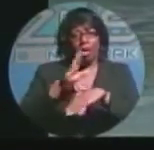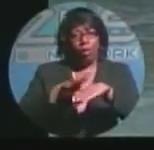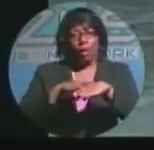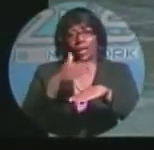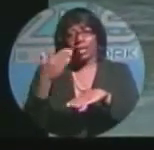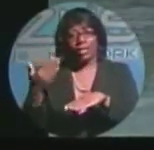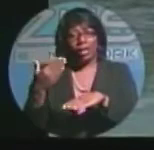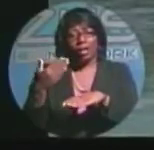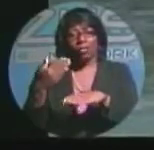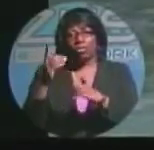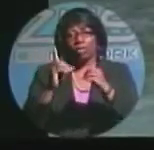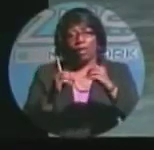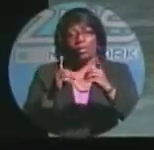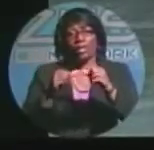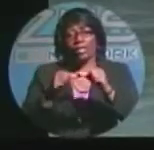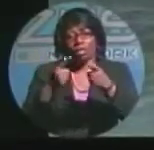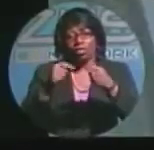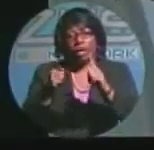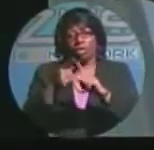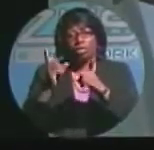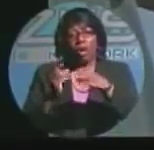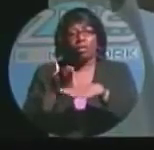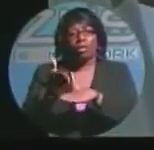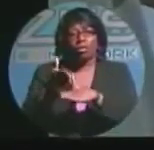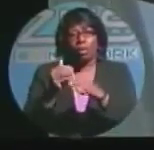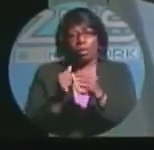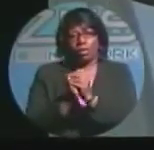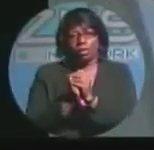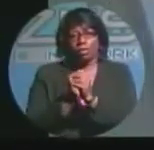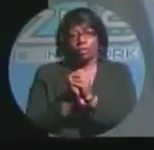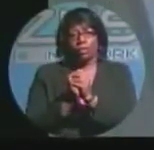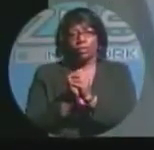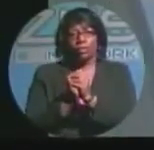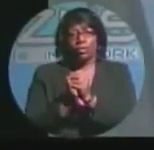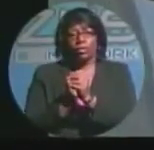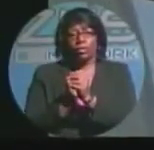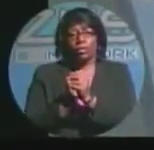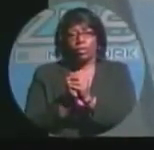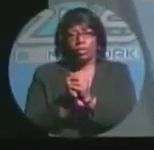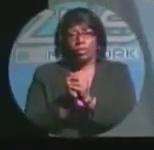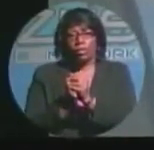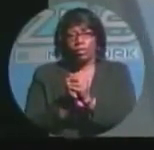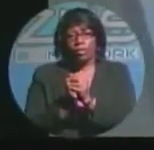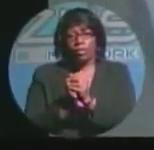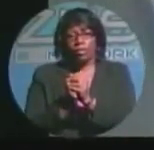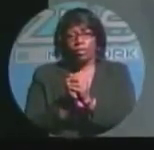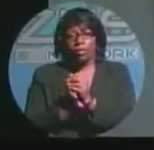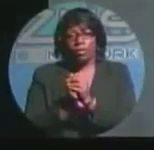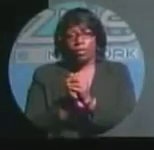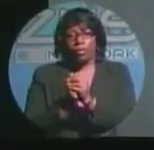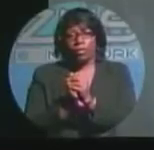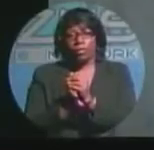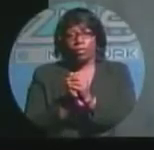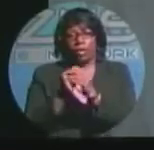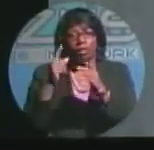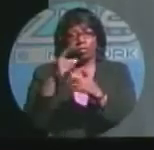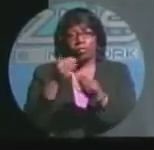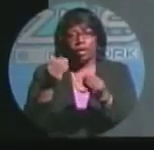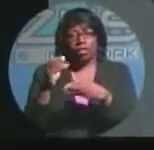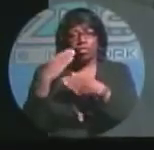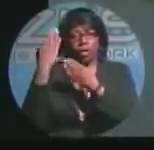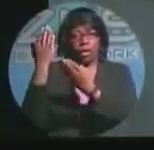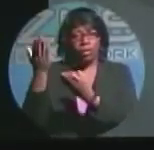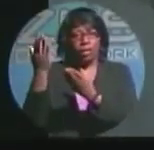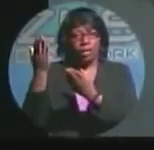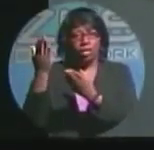their lives to cross. I had to go in four-wheel drive. To get out. All right, so no recommendation to pass through an ordinary